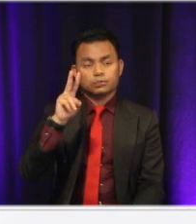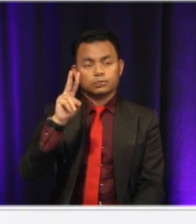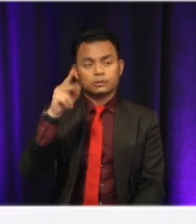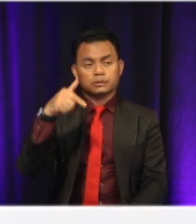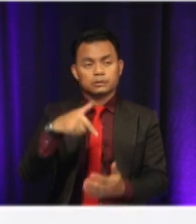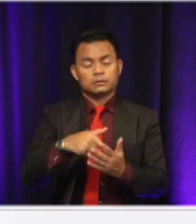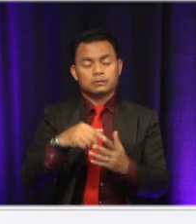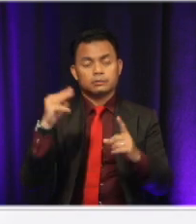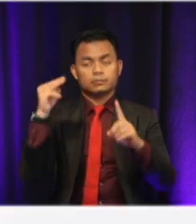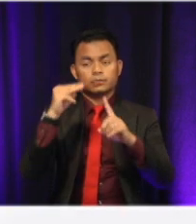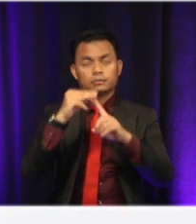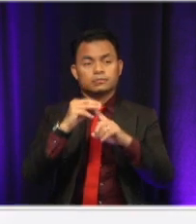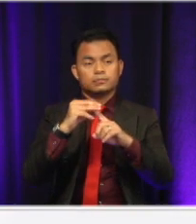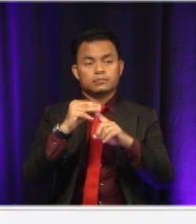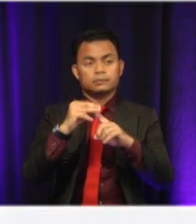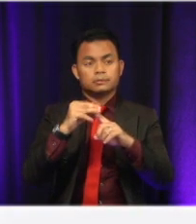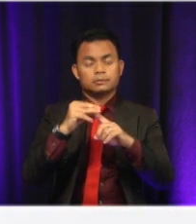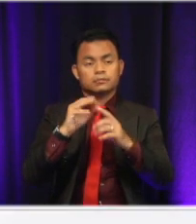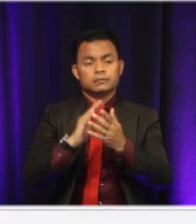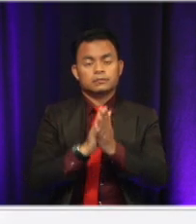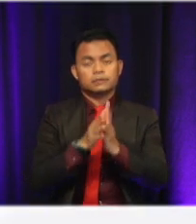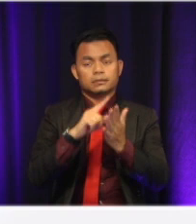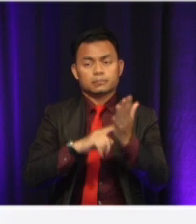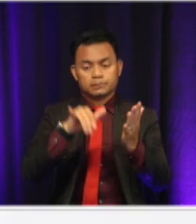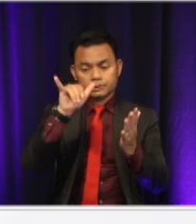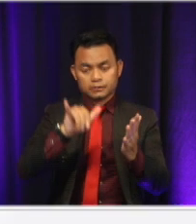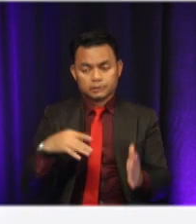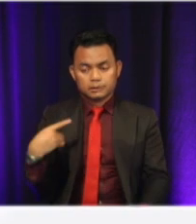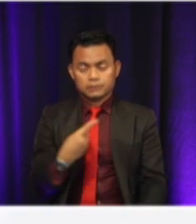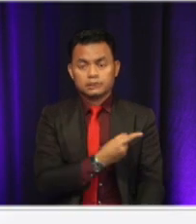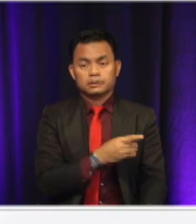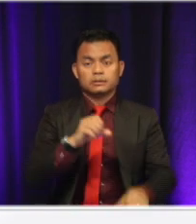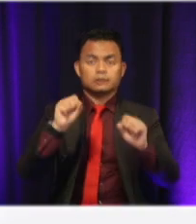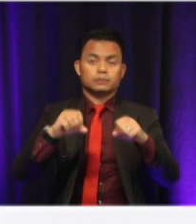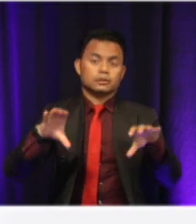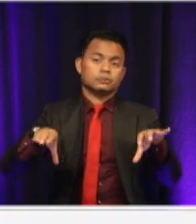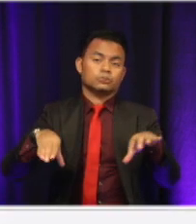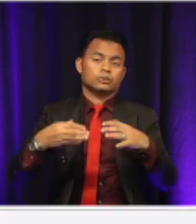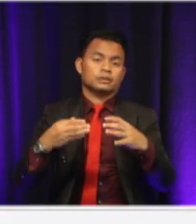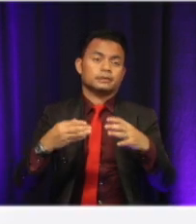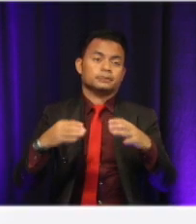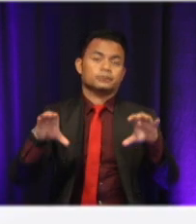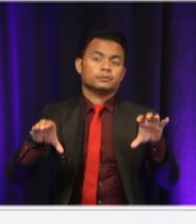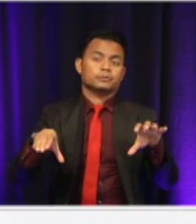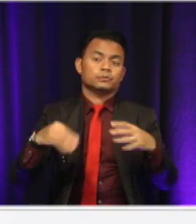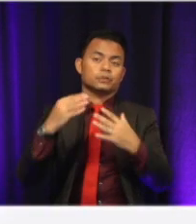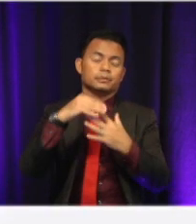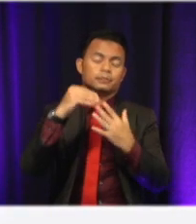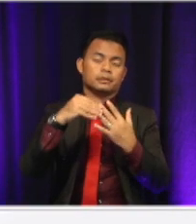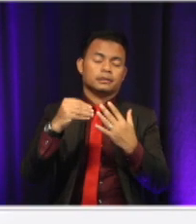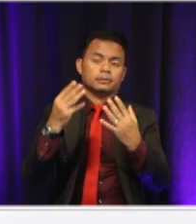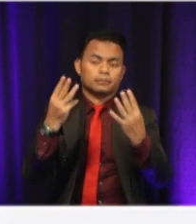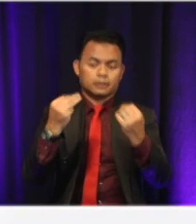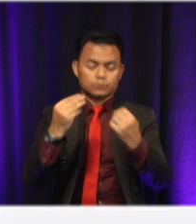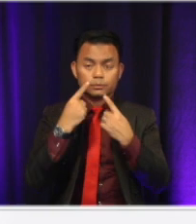So now what do? You are supposed to make a choice. You are going to choose whether to answer